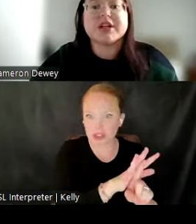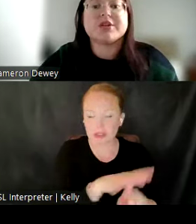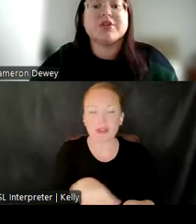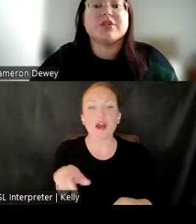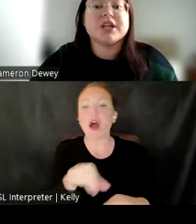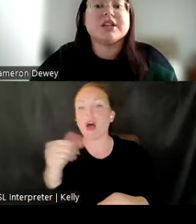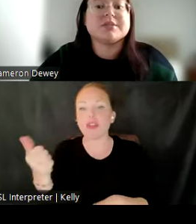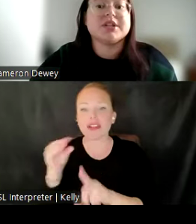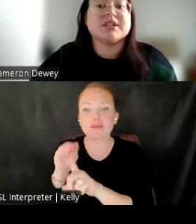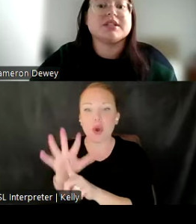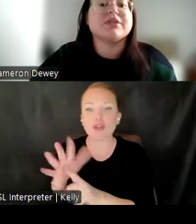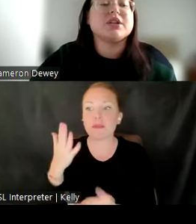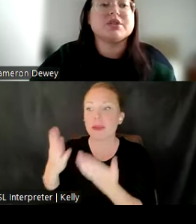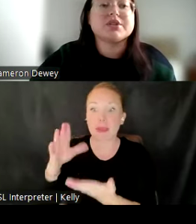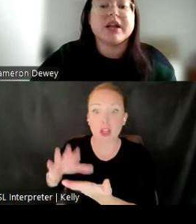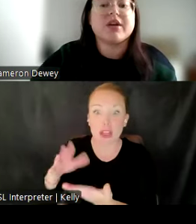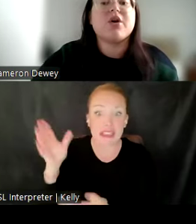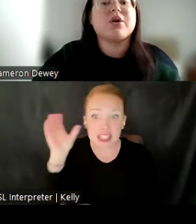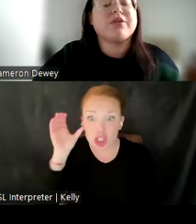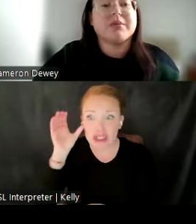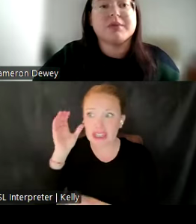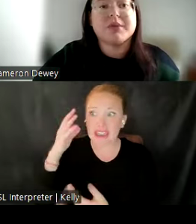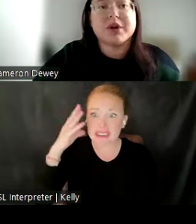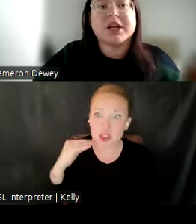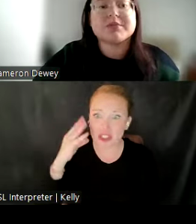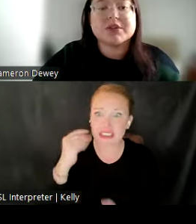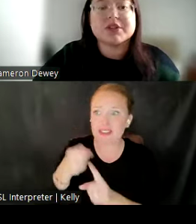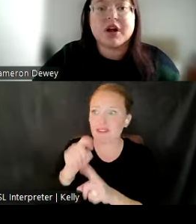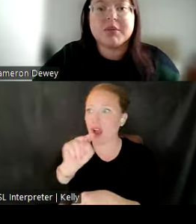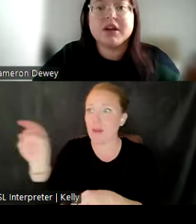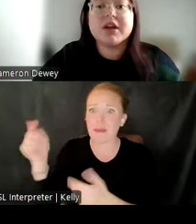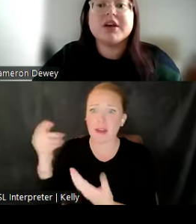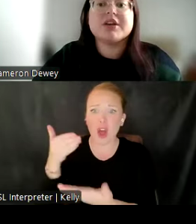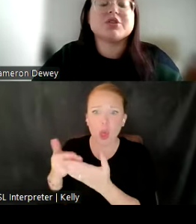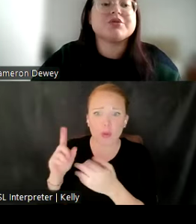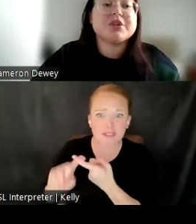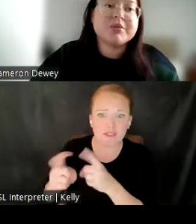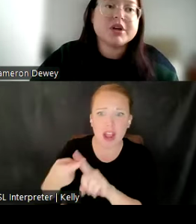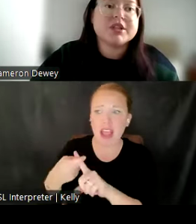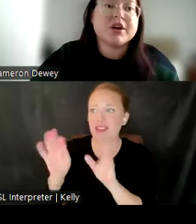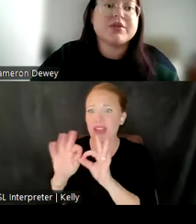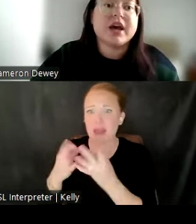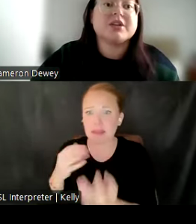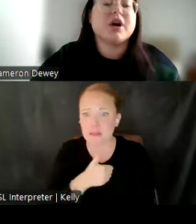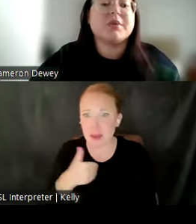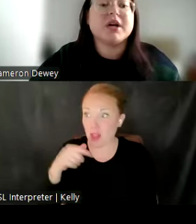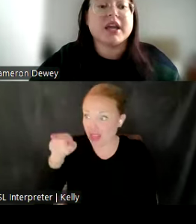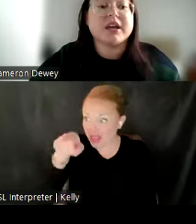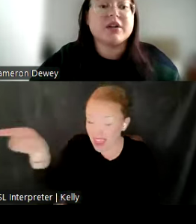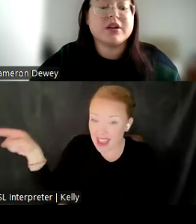exposure can include learning the experiences of a close friend or family member exposed to trauma. So it's just really important to note